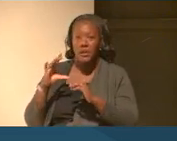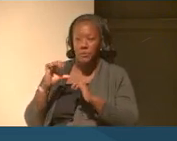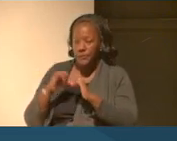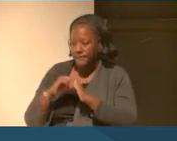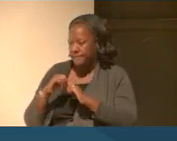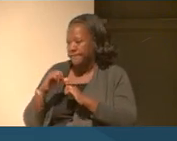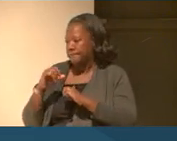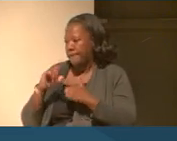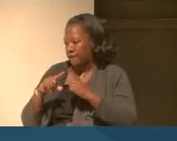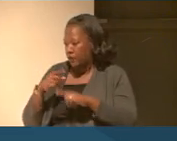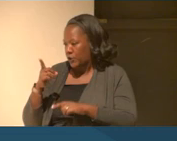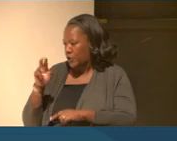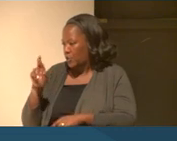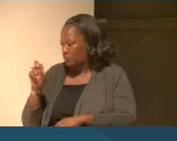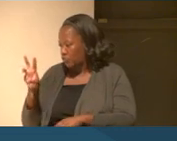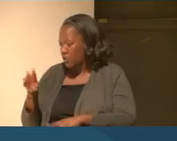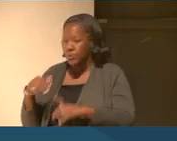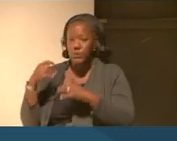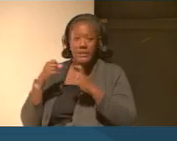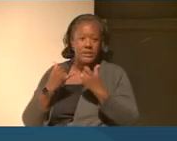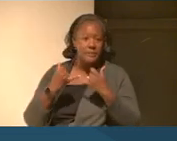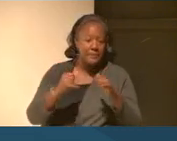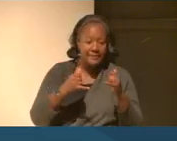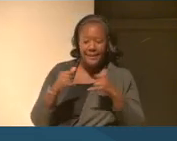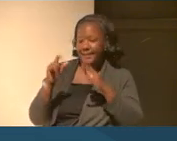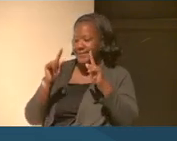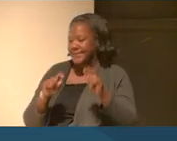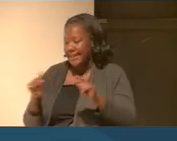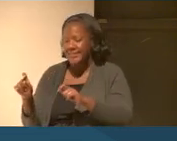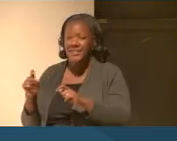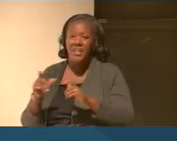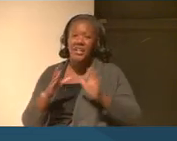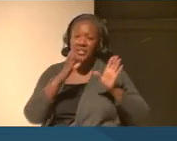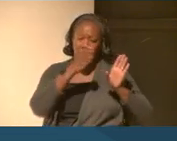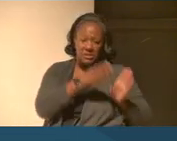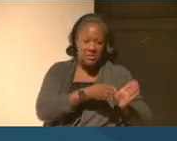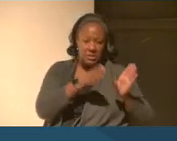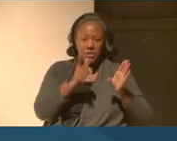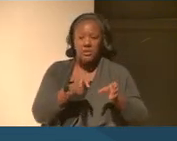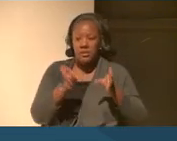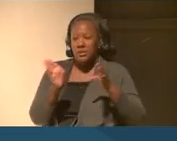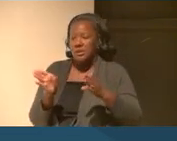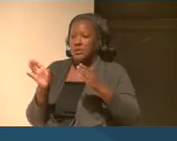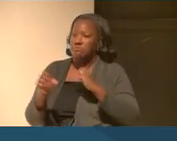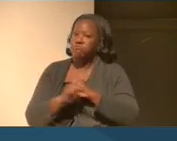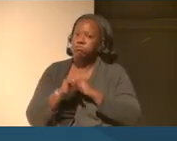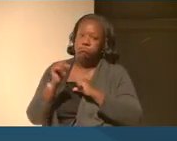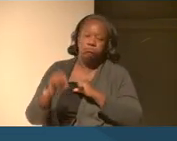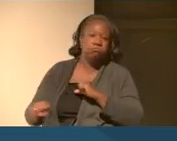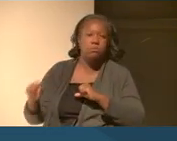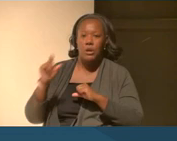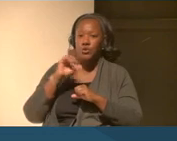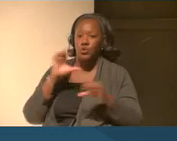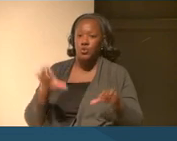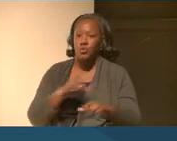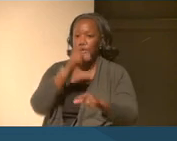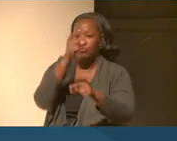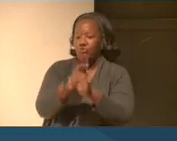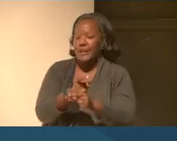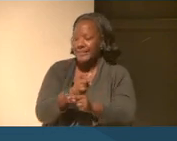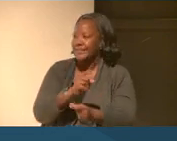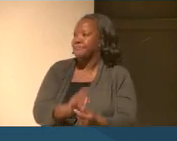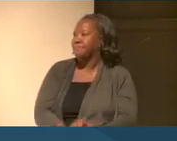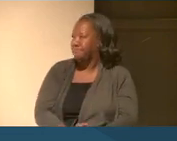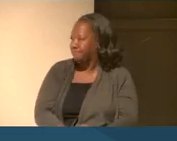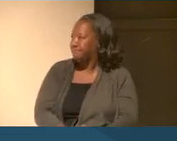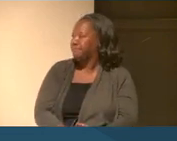then the launch of it, you need to play test, so there's so many different elements, it takes a long time to do it right, and it takes a long